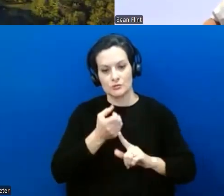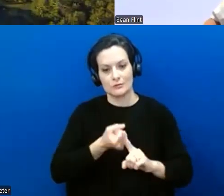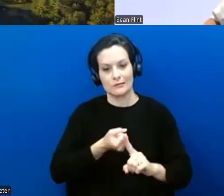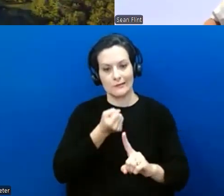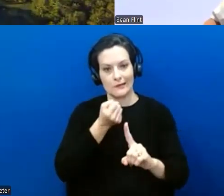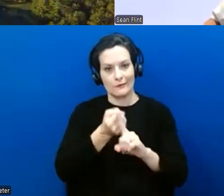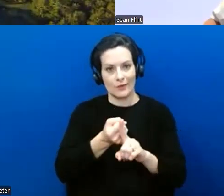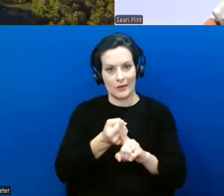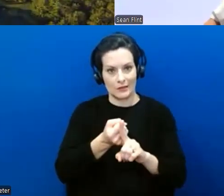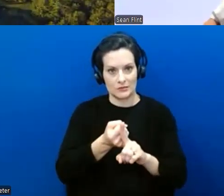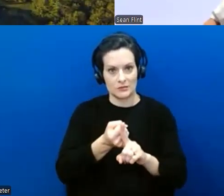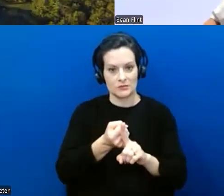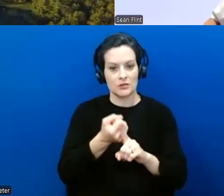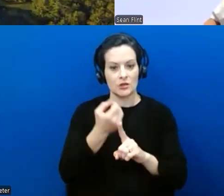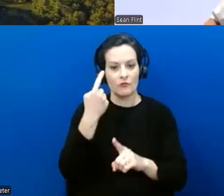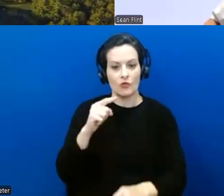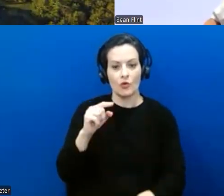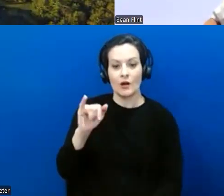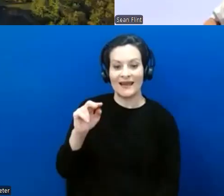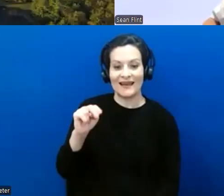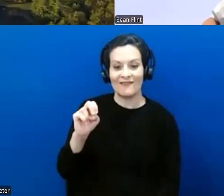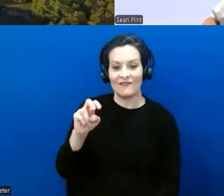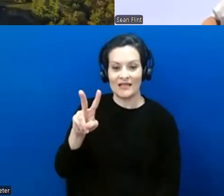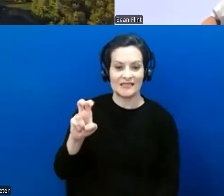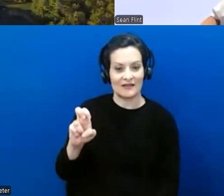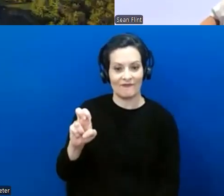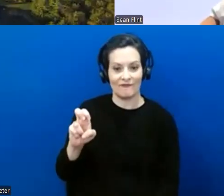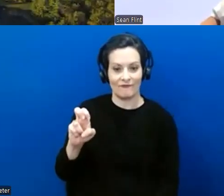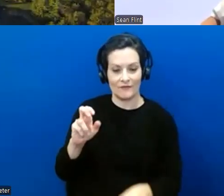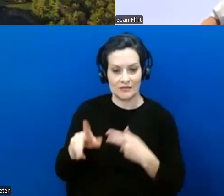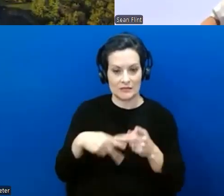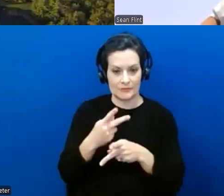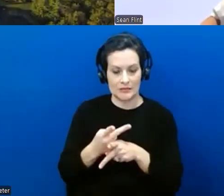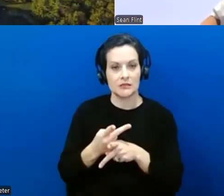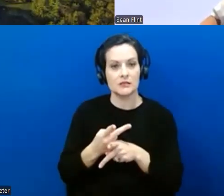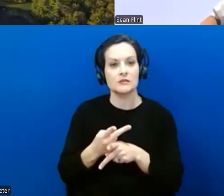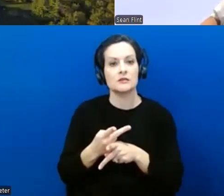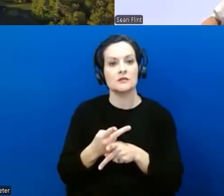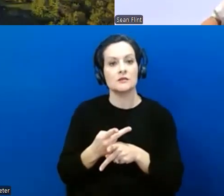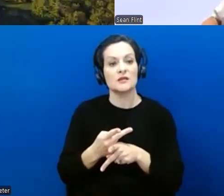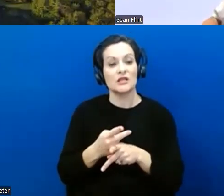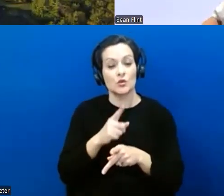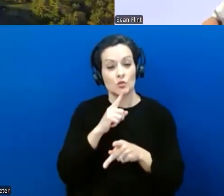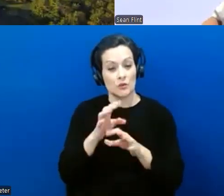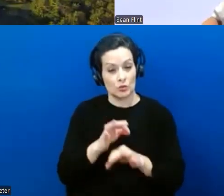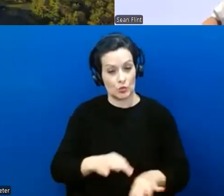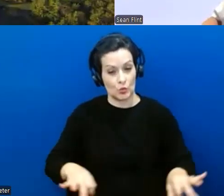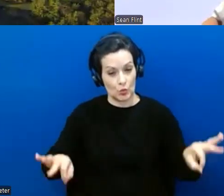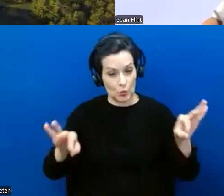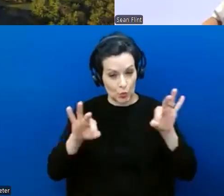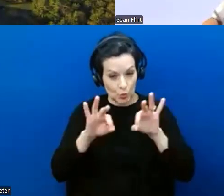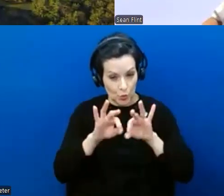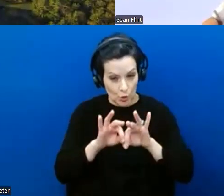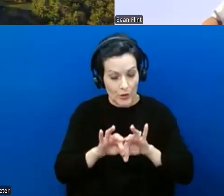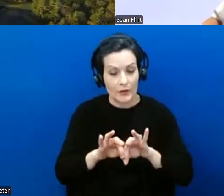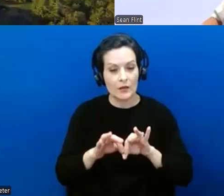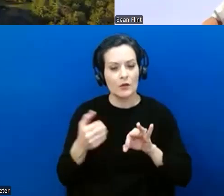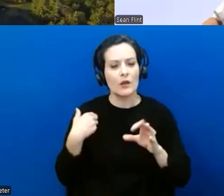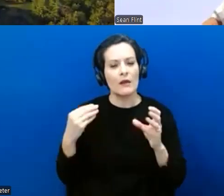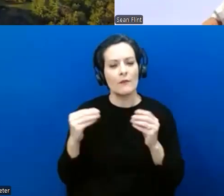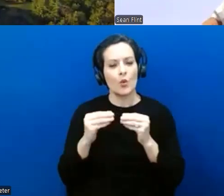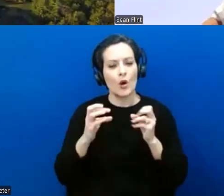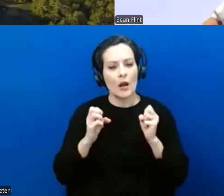on invasives, and importantly, is there an opportunity or more opportunity